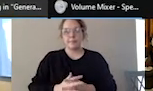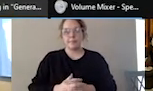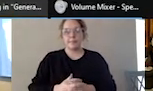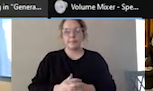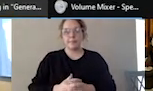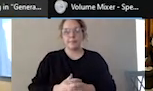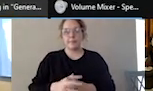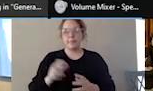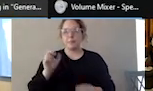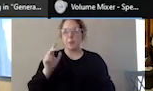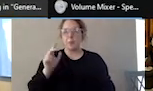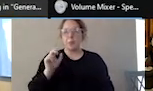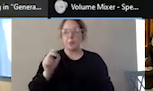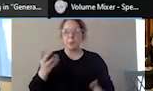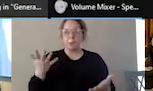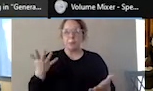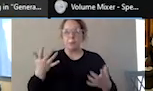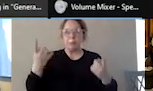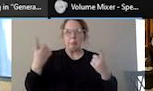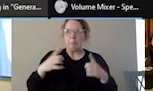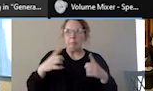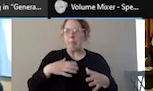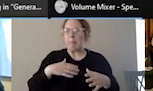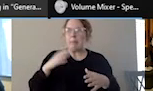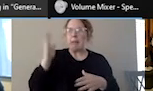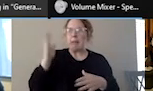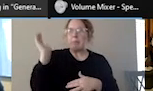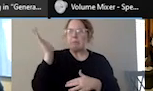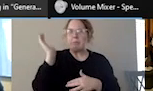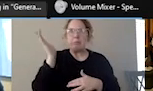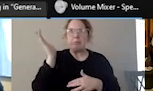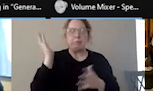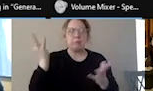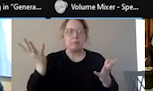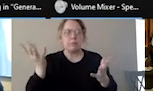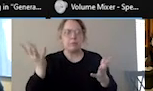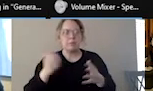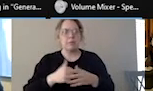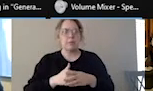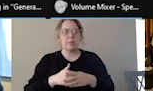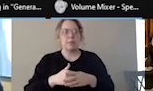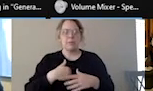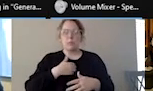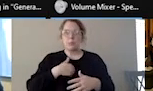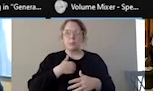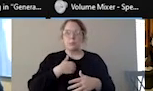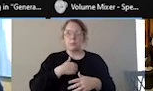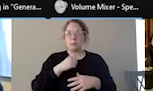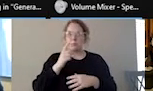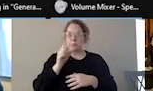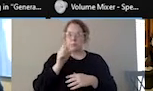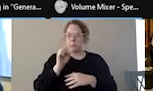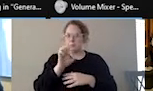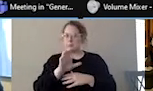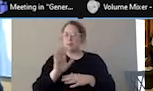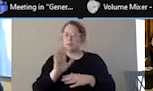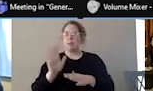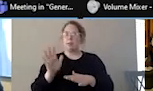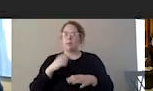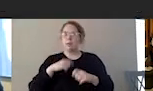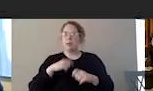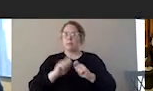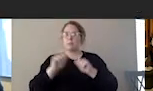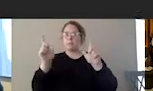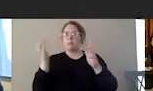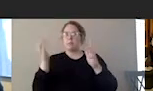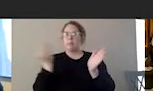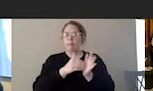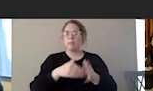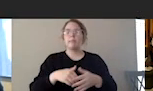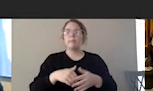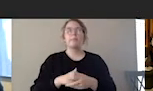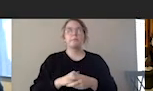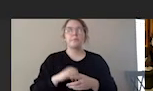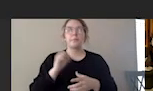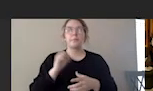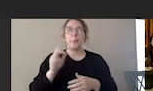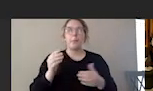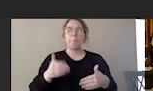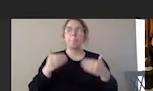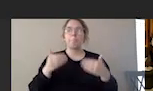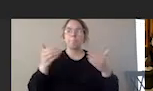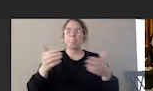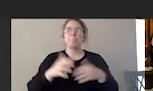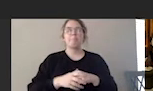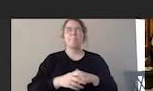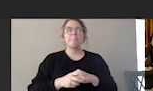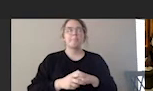Okay, what happened to my presentation then? Sorry, give me a second so I can project it again. There,